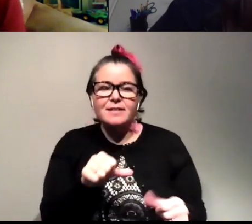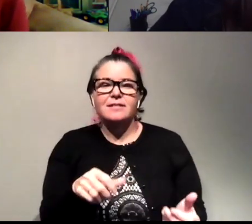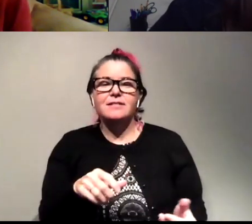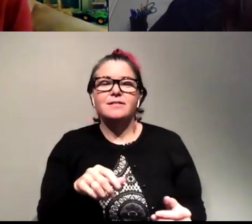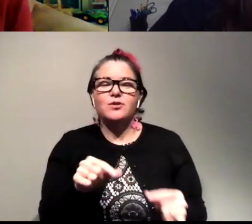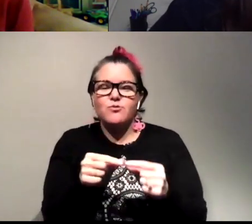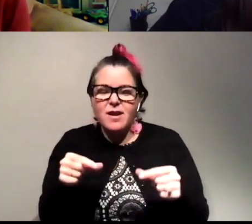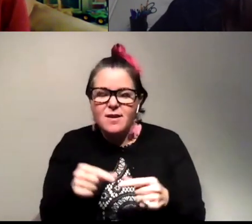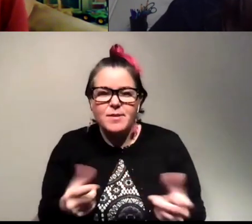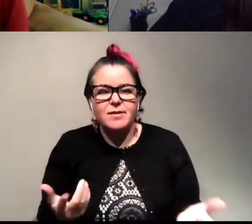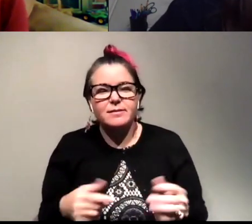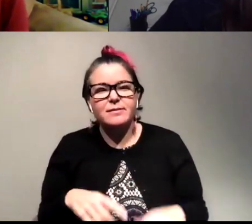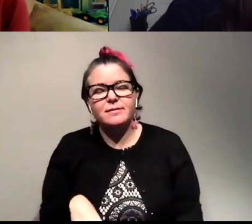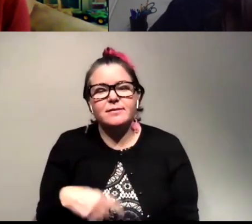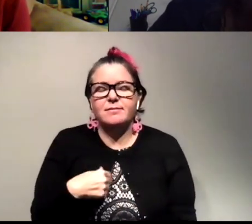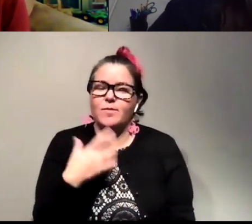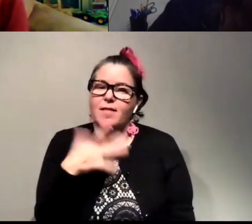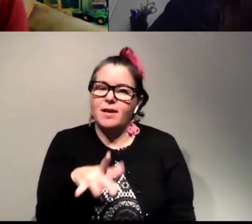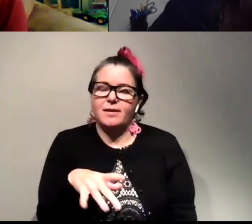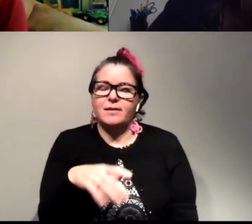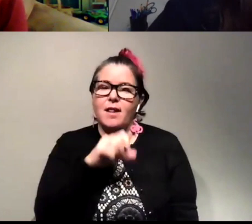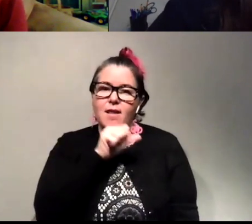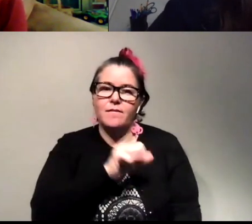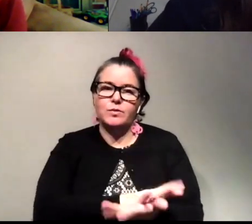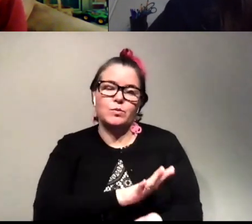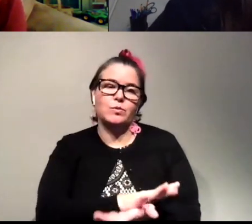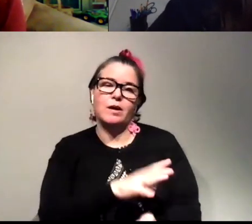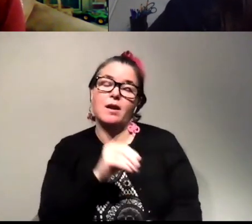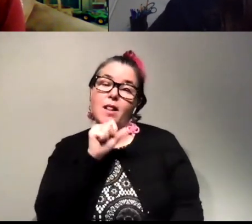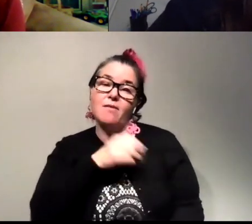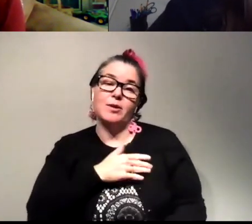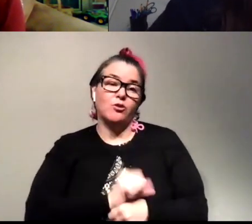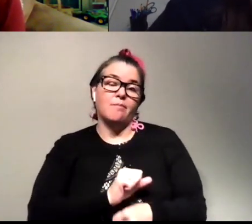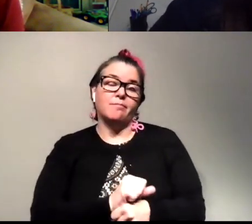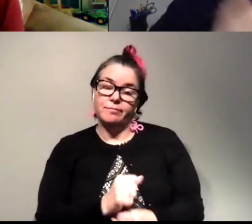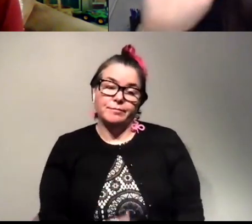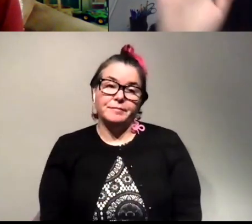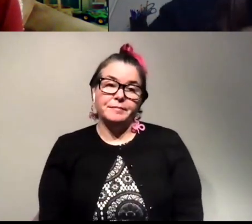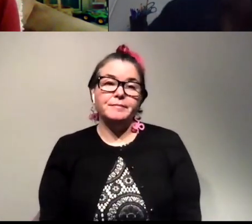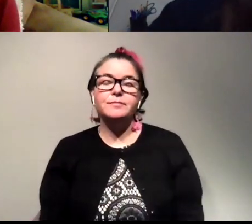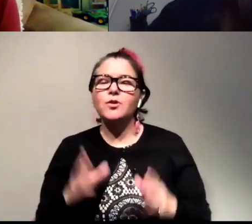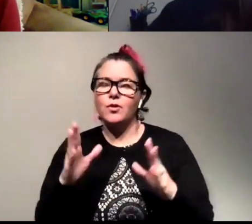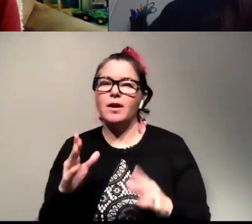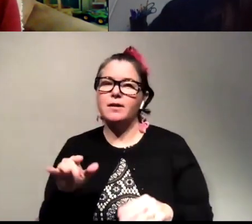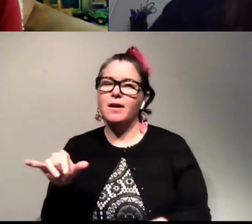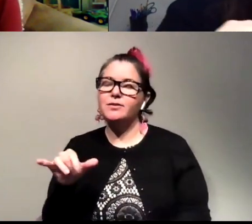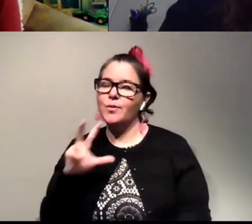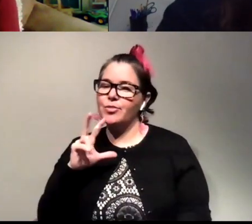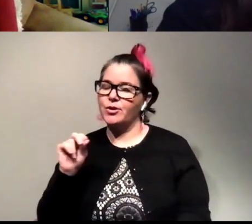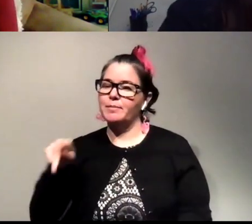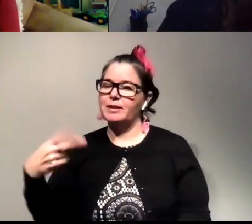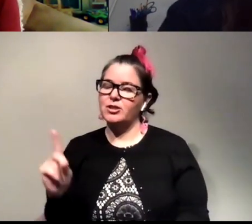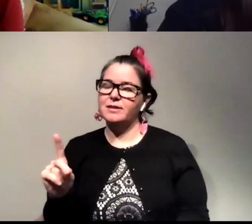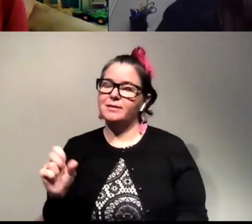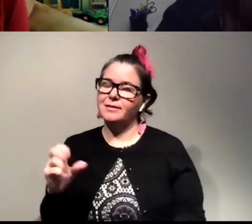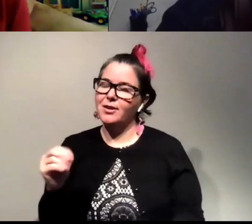grammar. So I was really lucky that I love school and I love my job so much. That's great. Yeah, I was also 30 when I got my PhD. So it